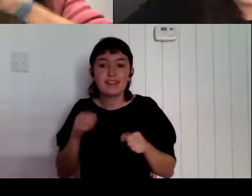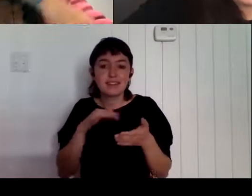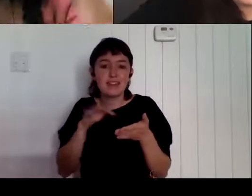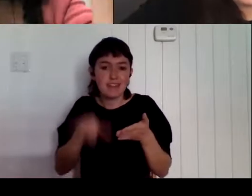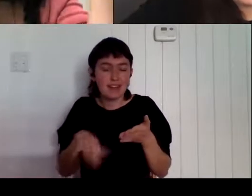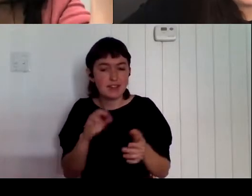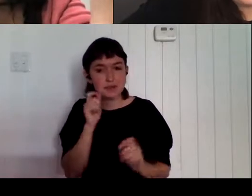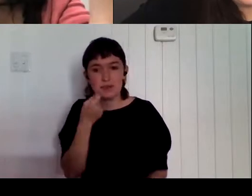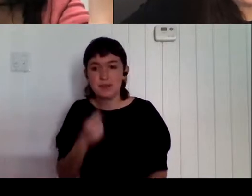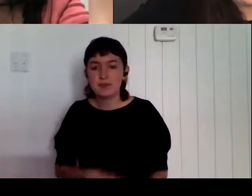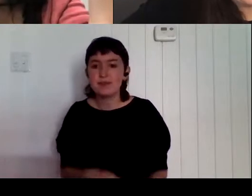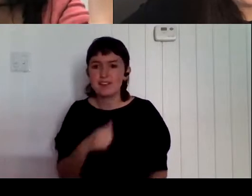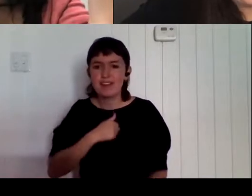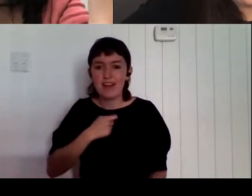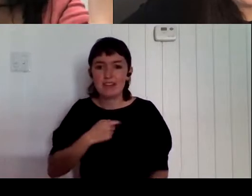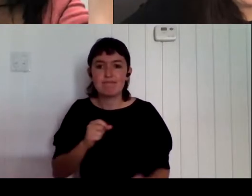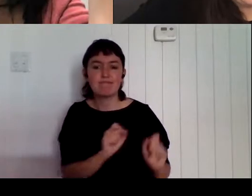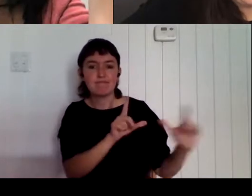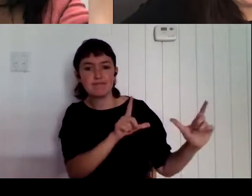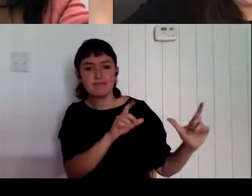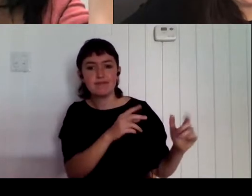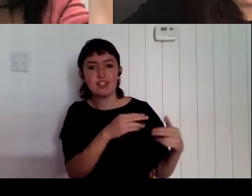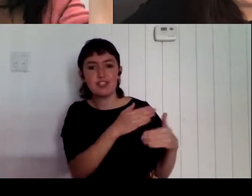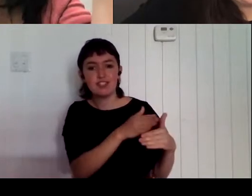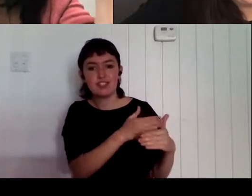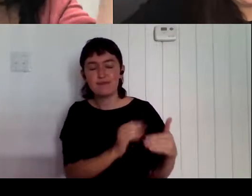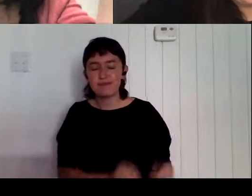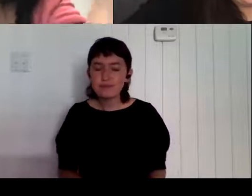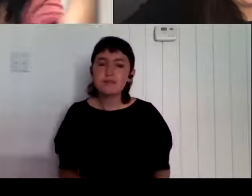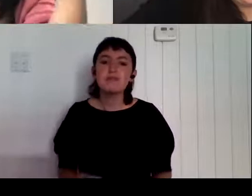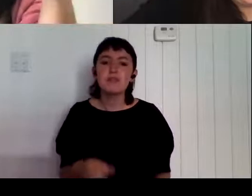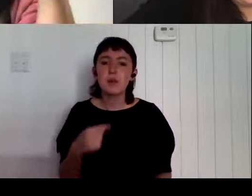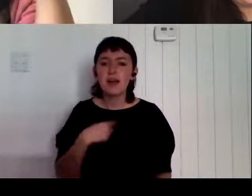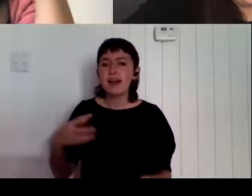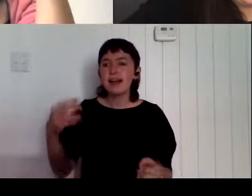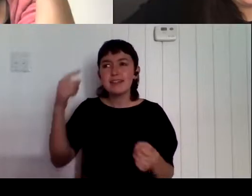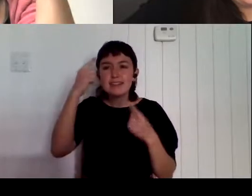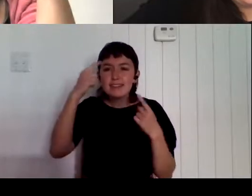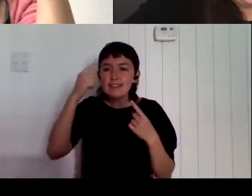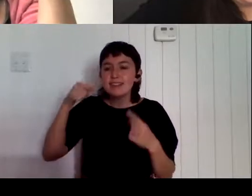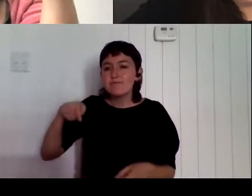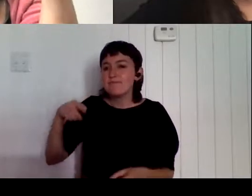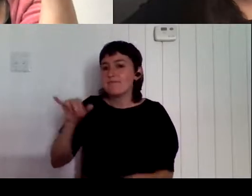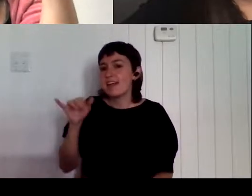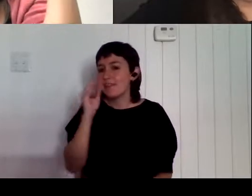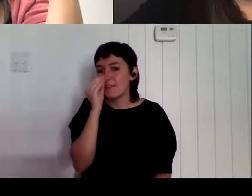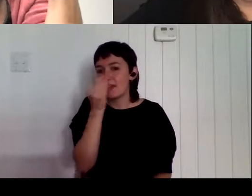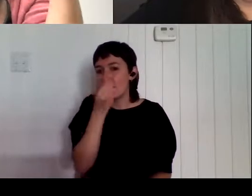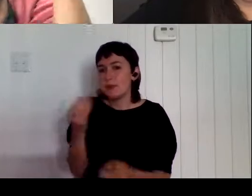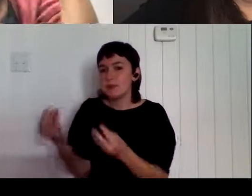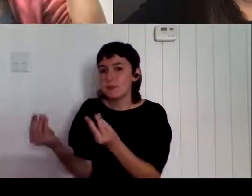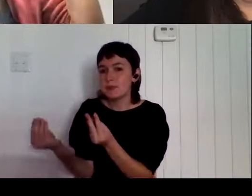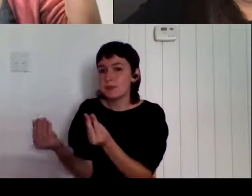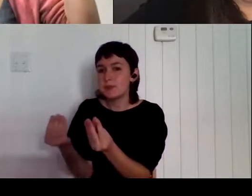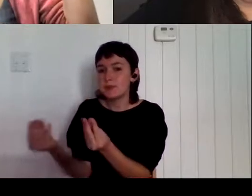just leaving the share on. Um, so I think of them as flowers. They're pretty ephemeral in my, in my eyes.